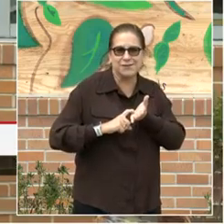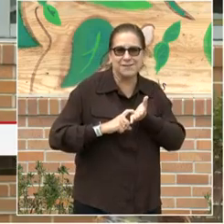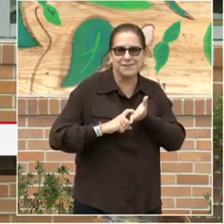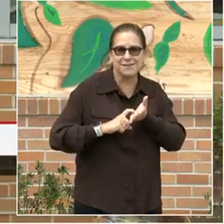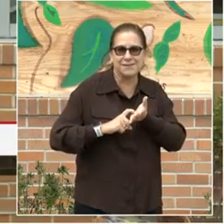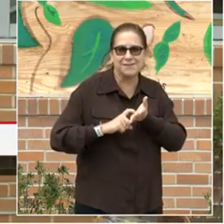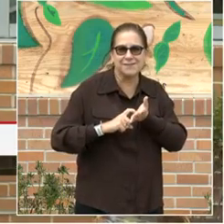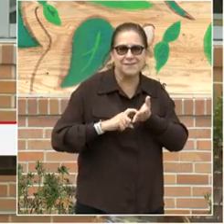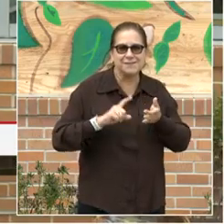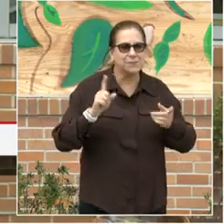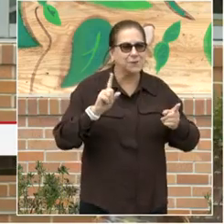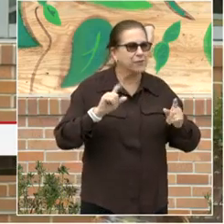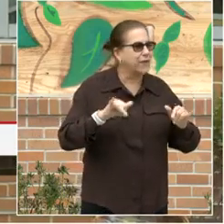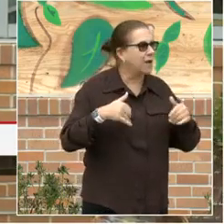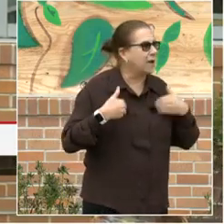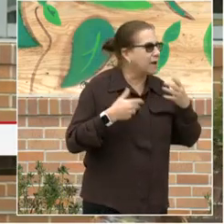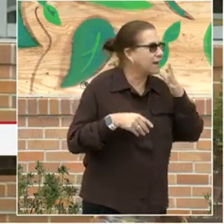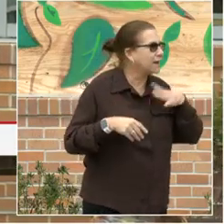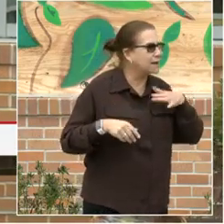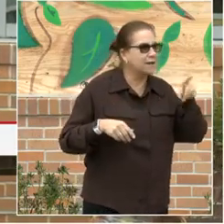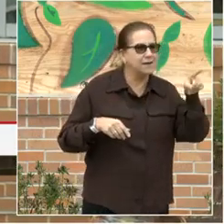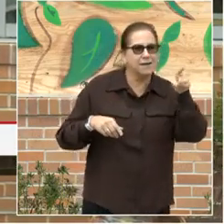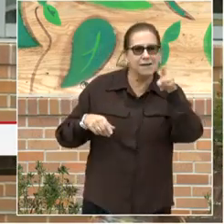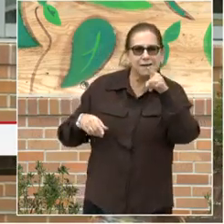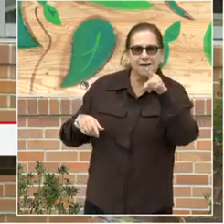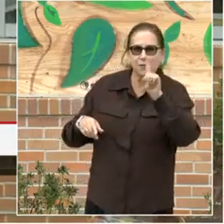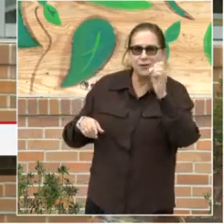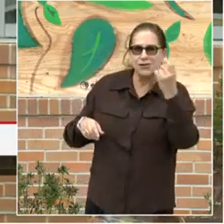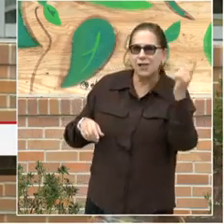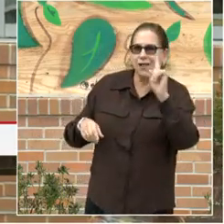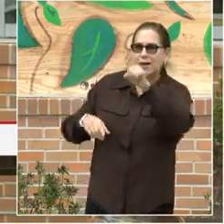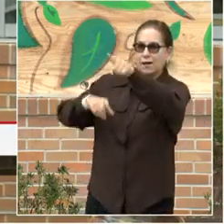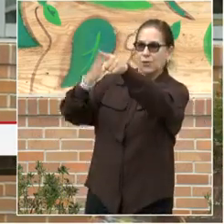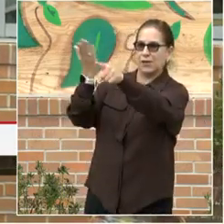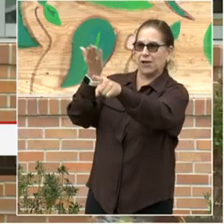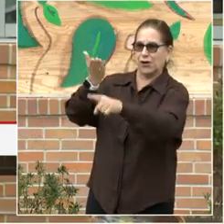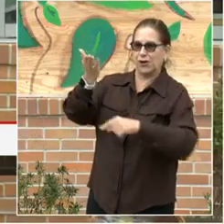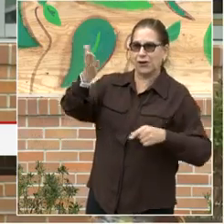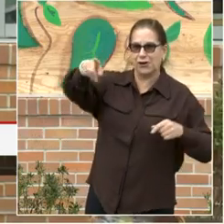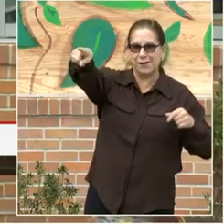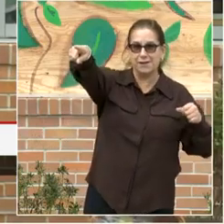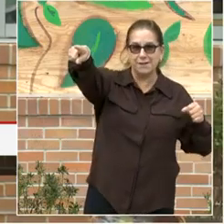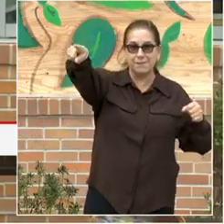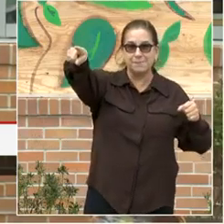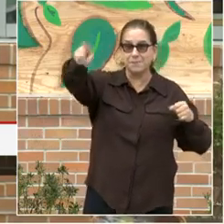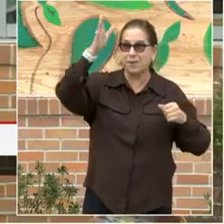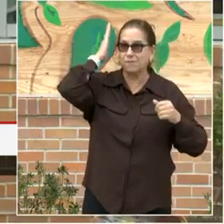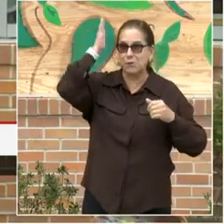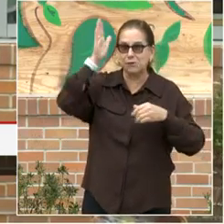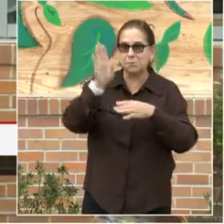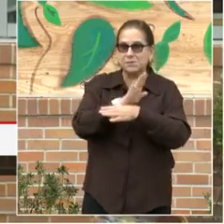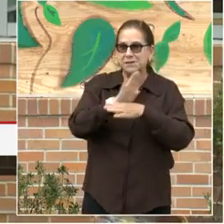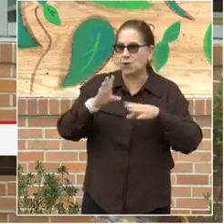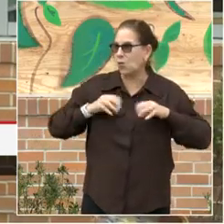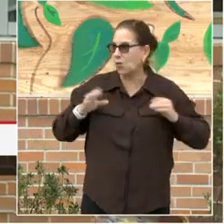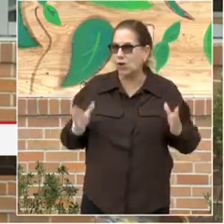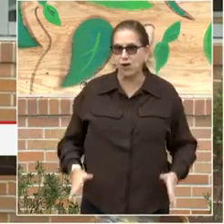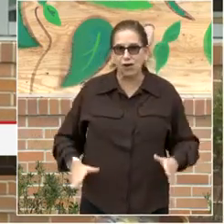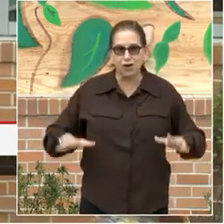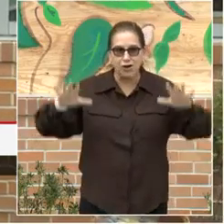young lady? Where did she go to just introduce me? Who did a fabulous job, future business owner,